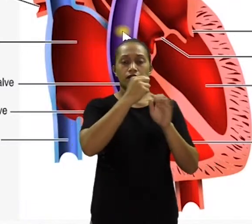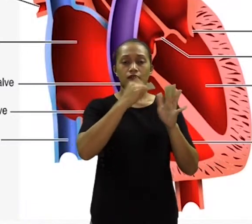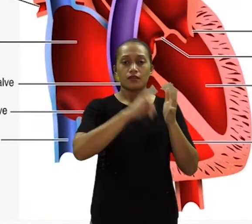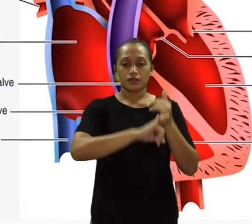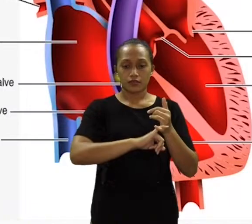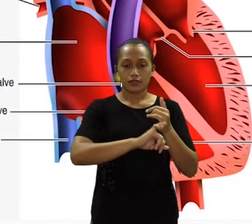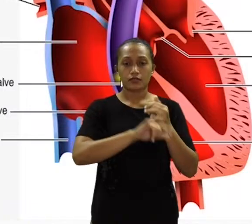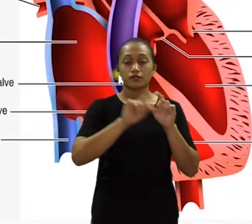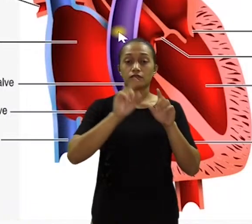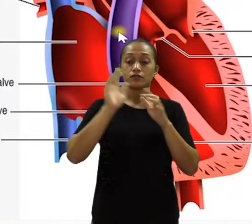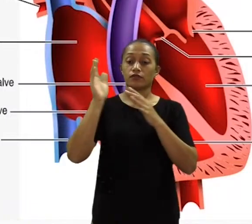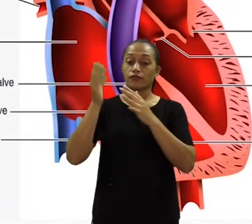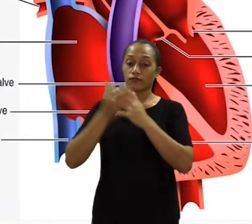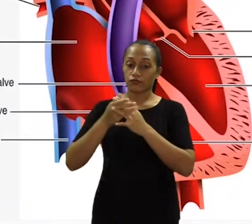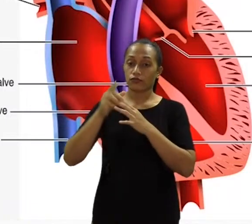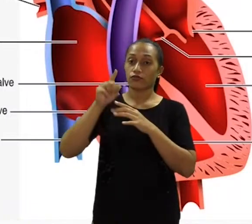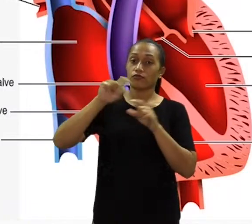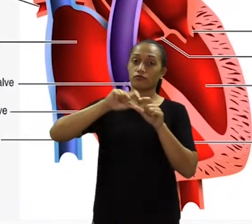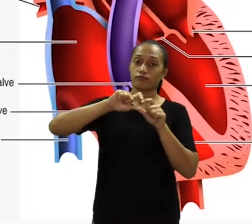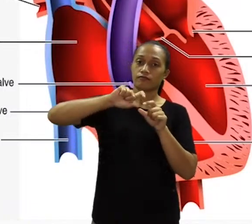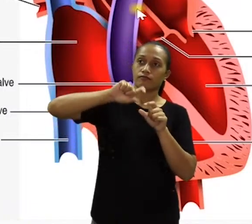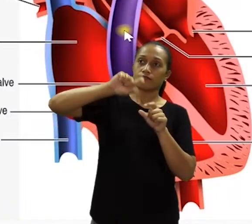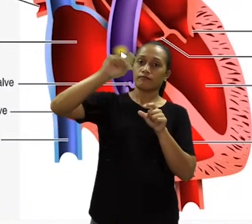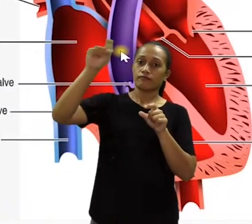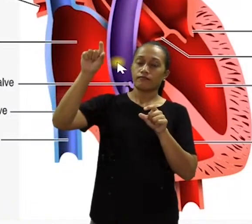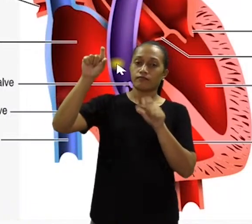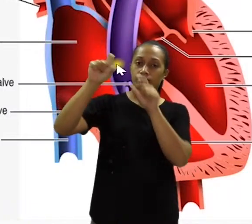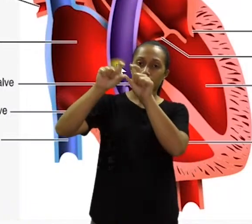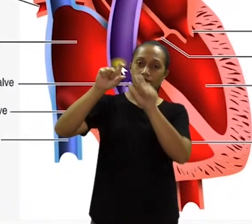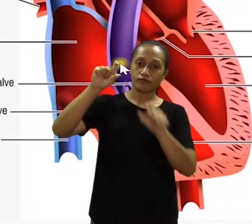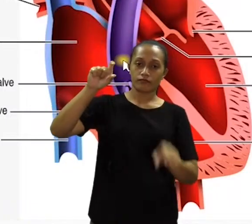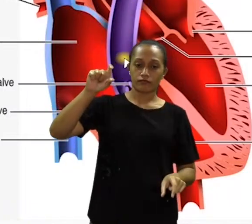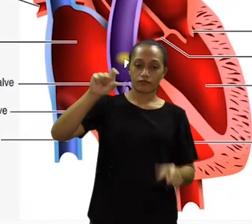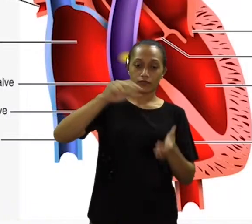this pulmonary artery here.